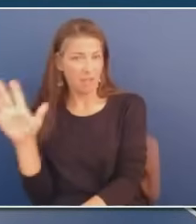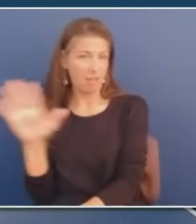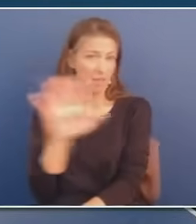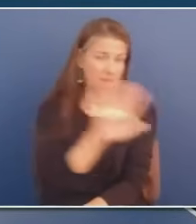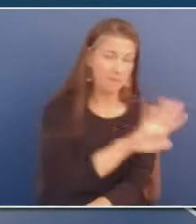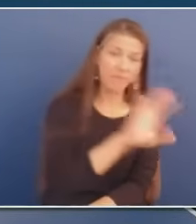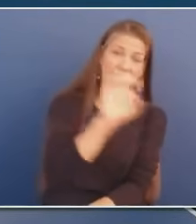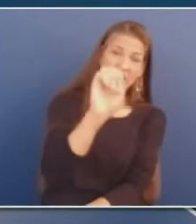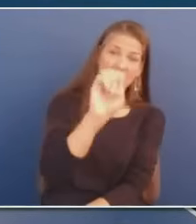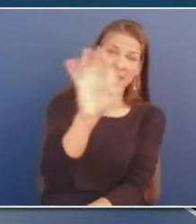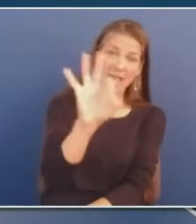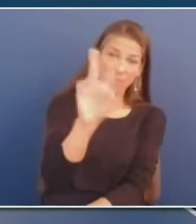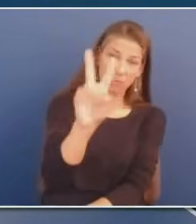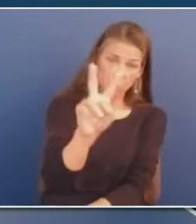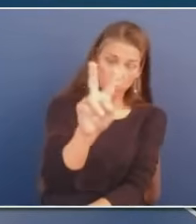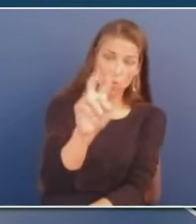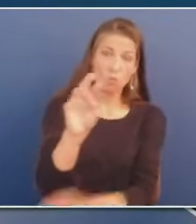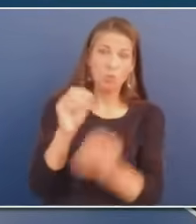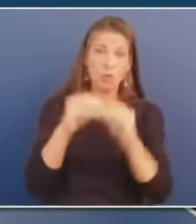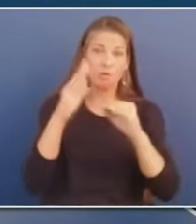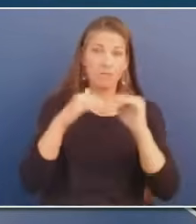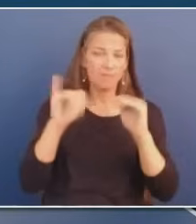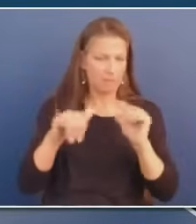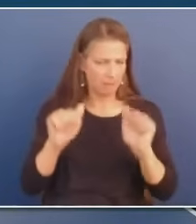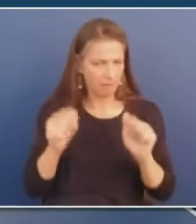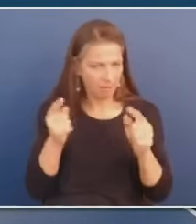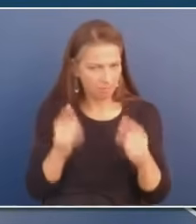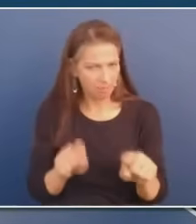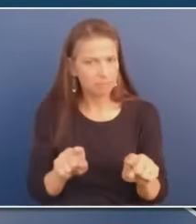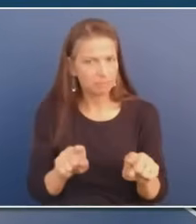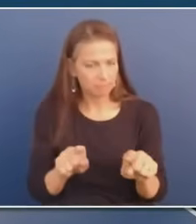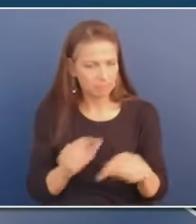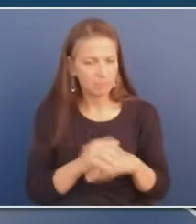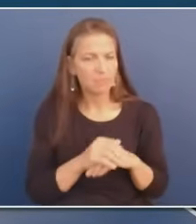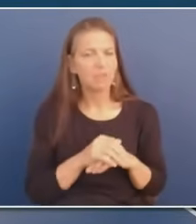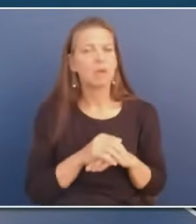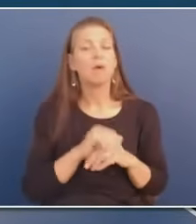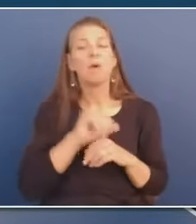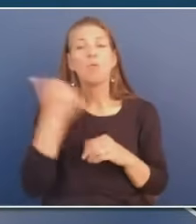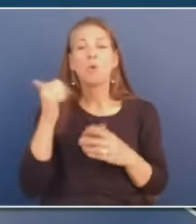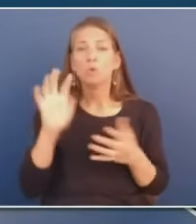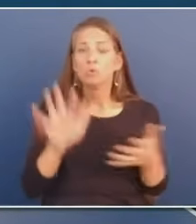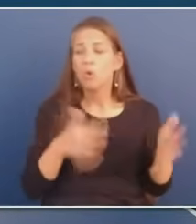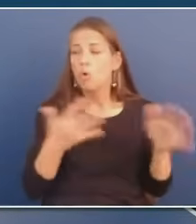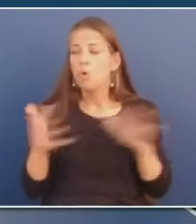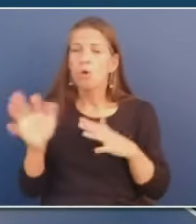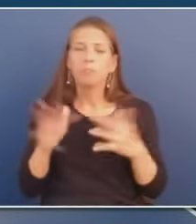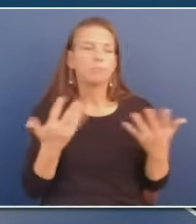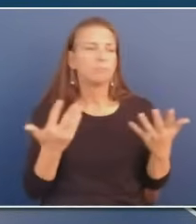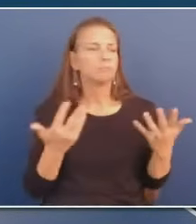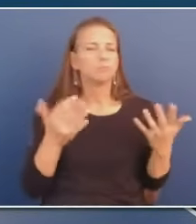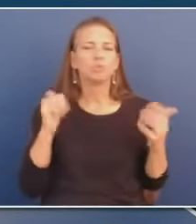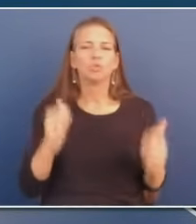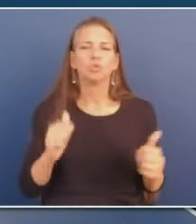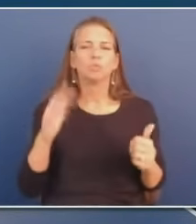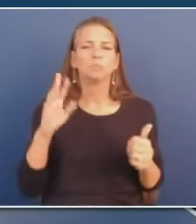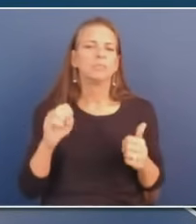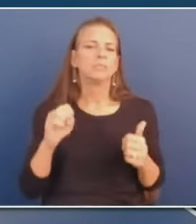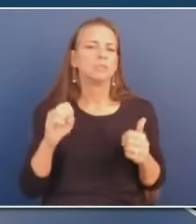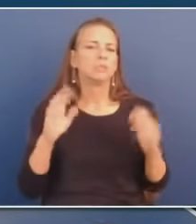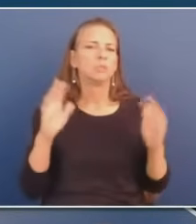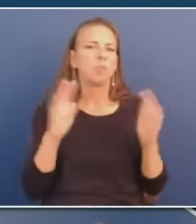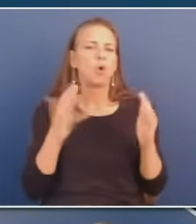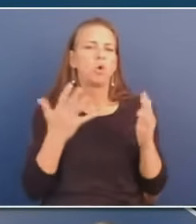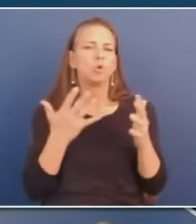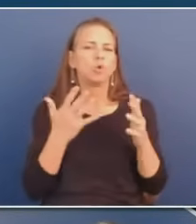greater, cannot be ruled out. Additional storms, possibly in the form of a squall line, are expected Wednesday night, with